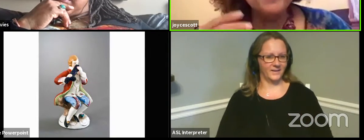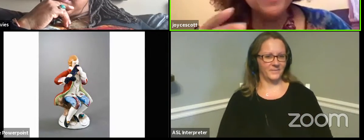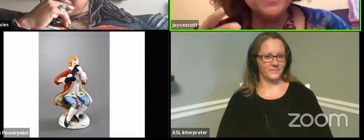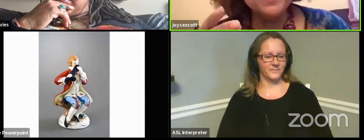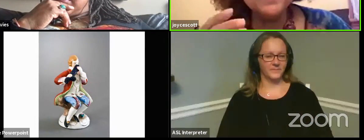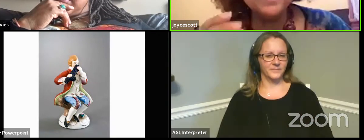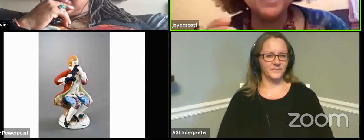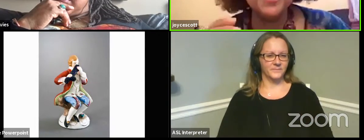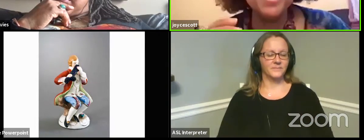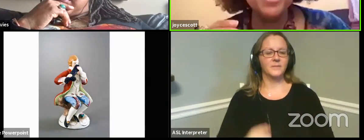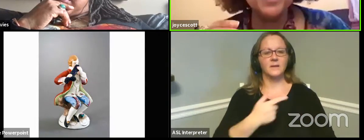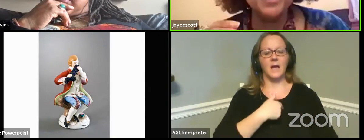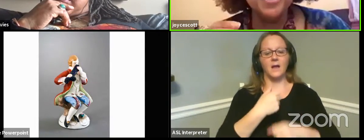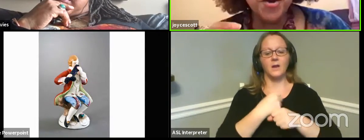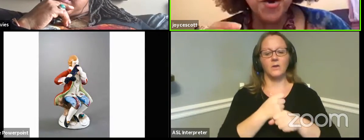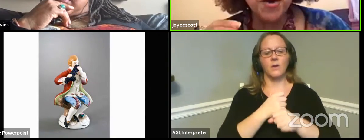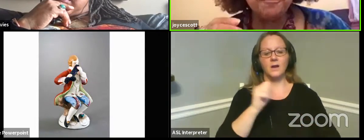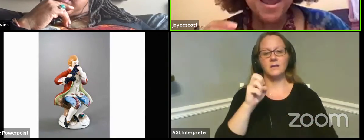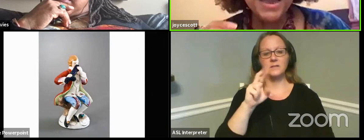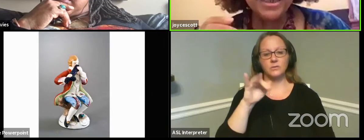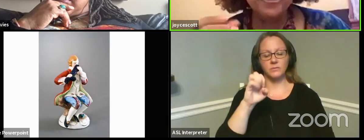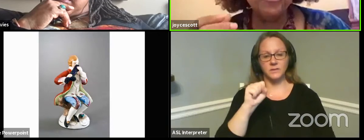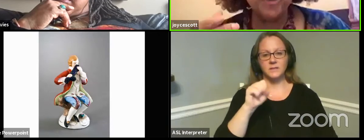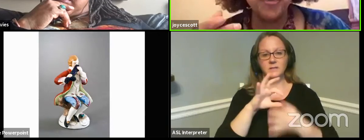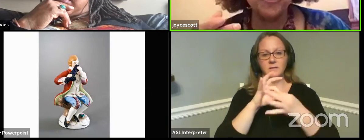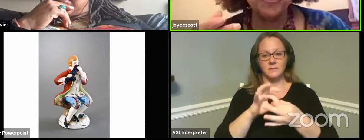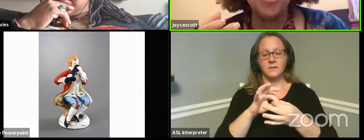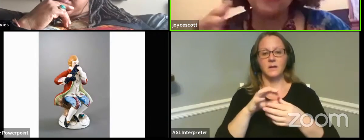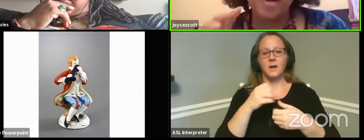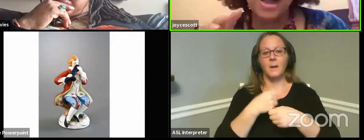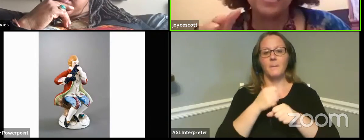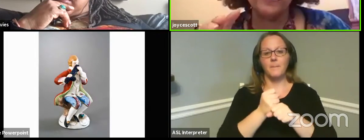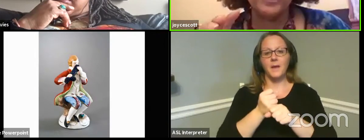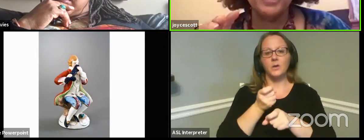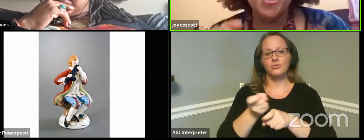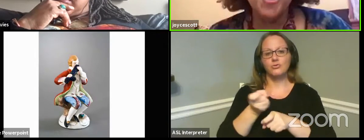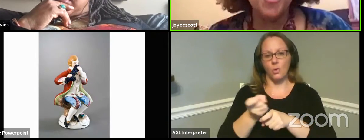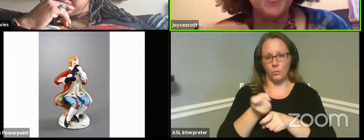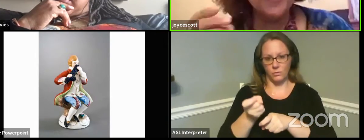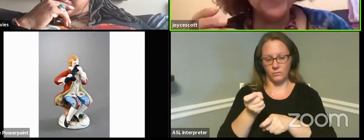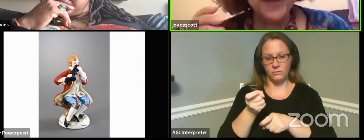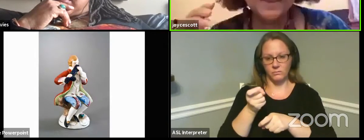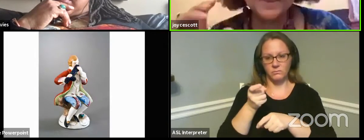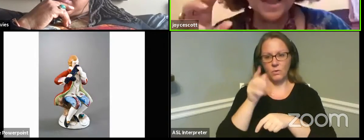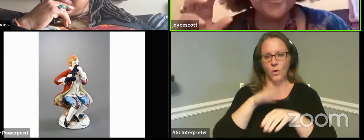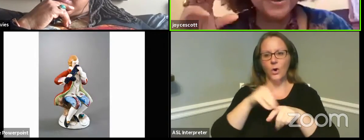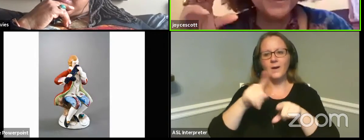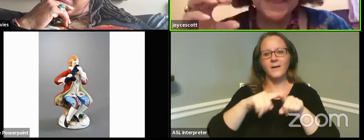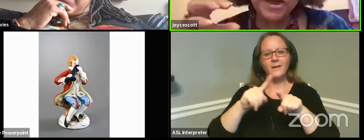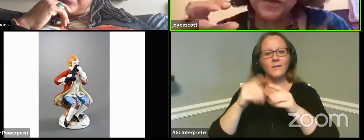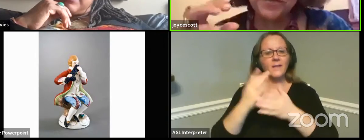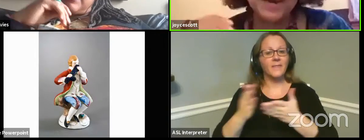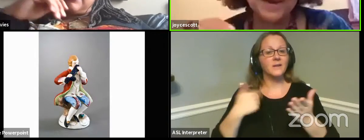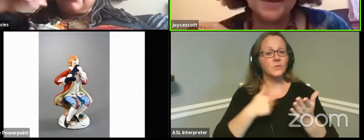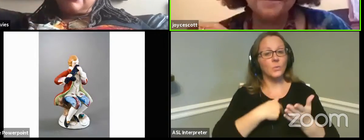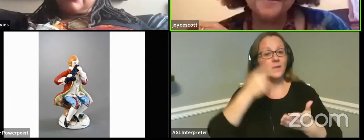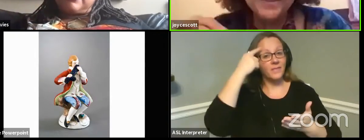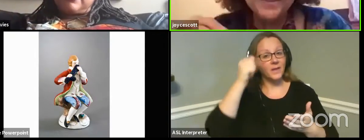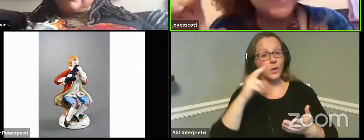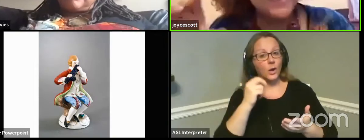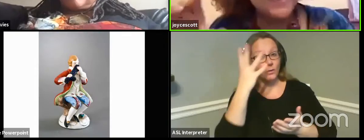So I've done a series on making jokes on crockery, on the things that we think are